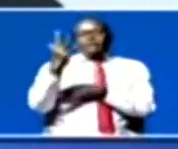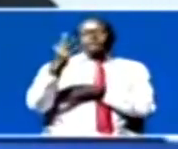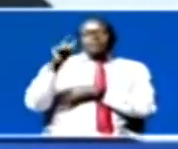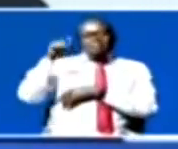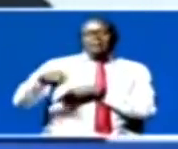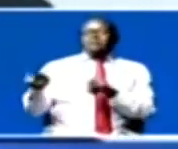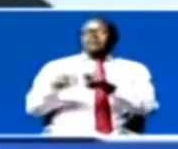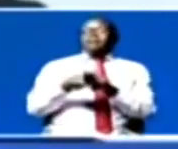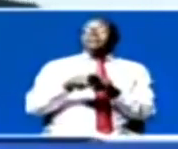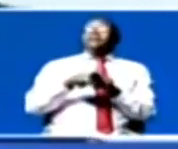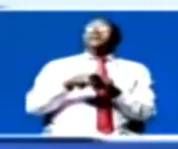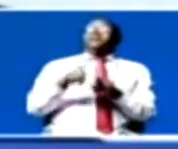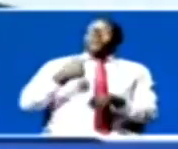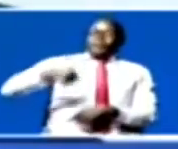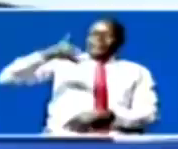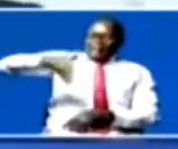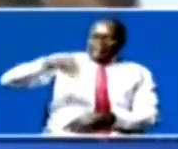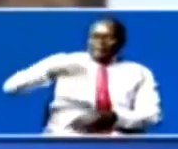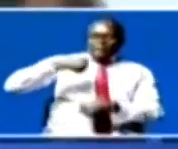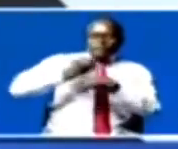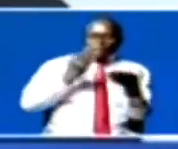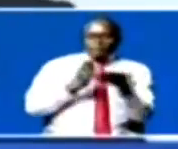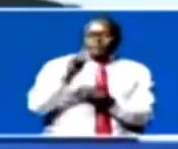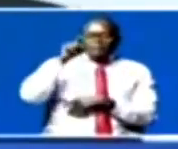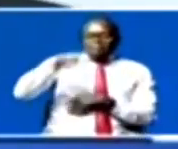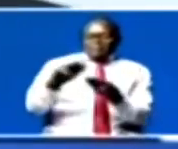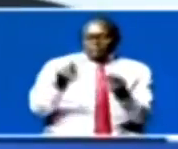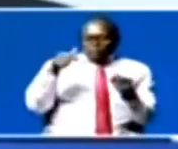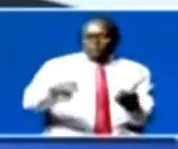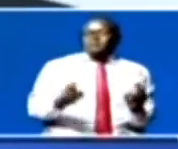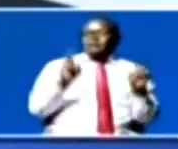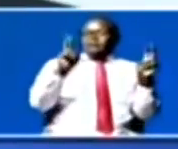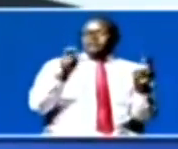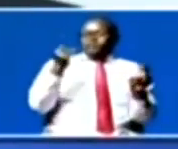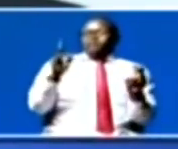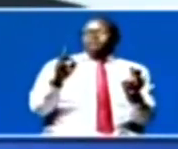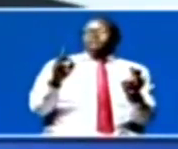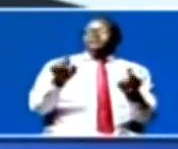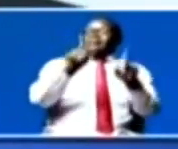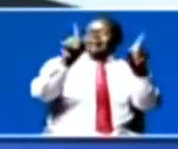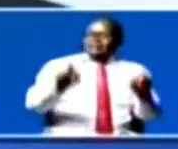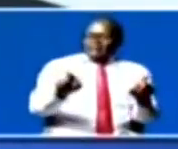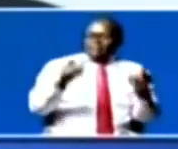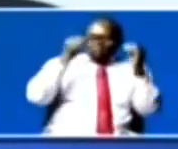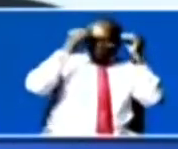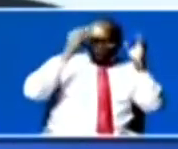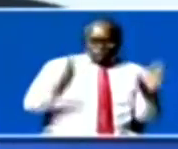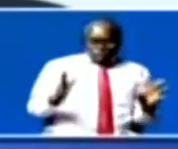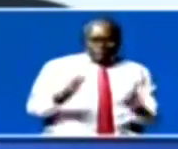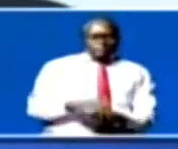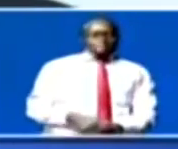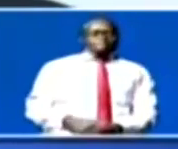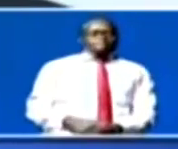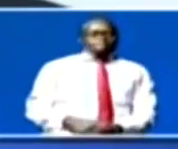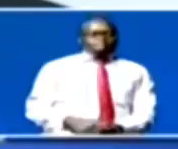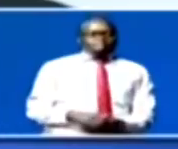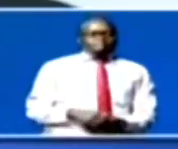hata hapo pia na sisi, tuhakikishe kwamba we have sorted out our children. Lastly, but not the